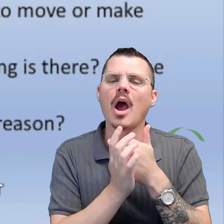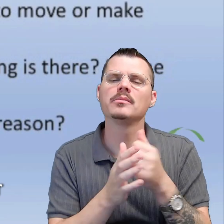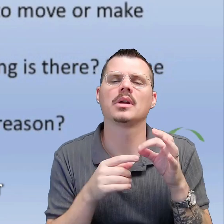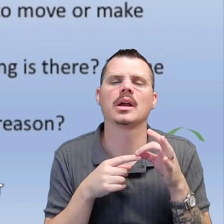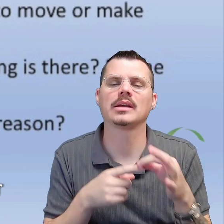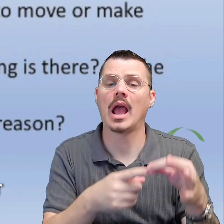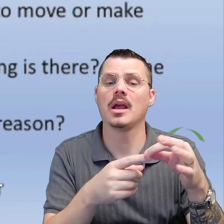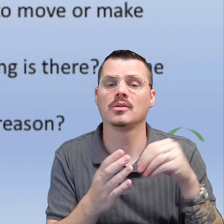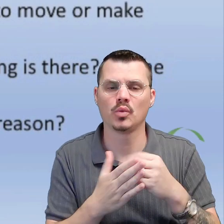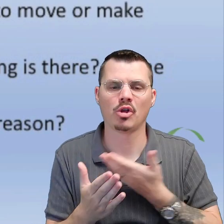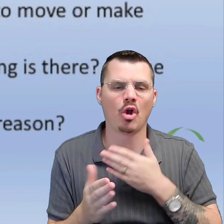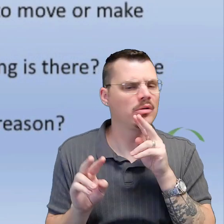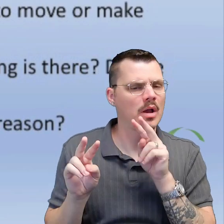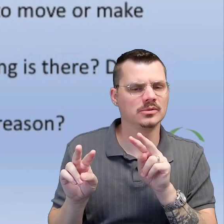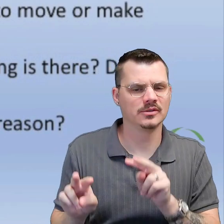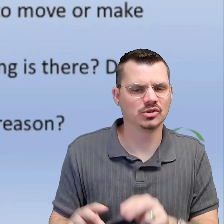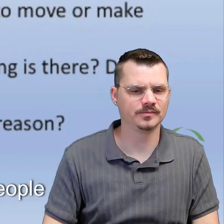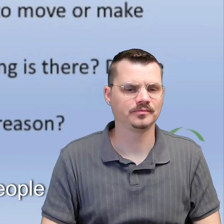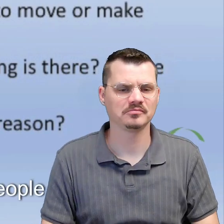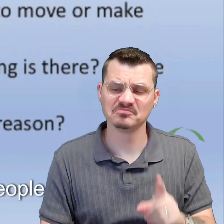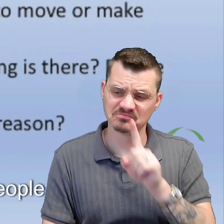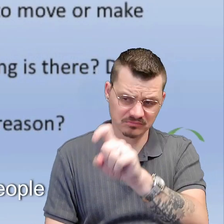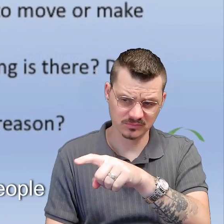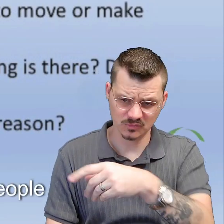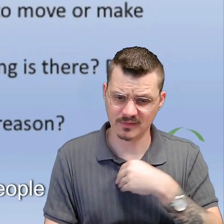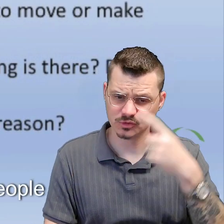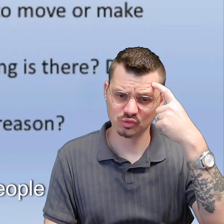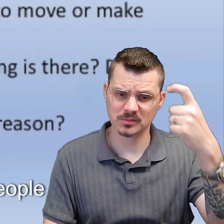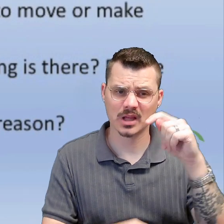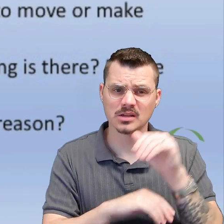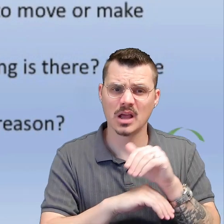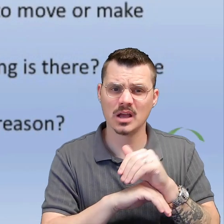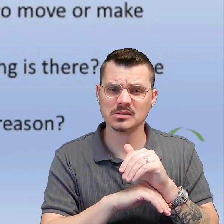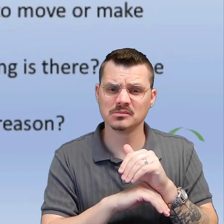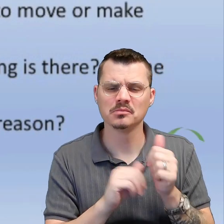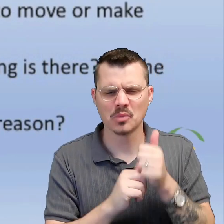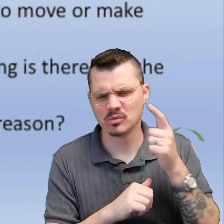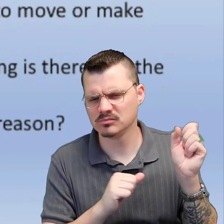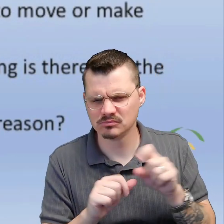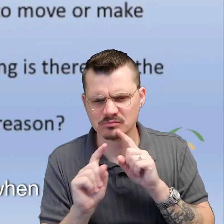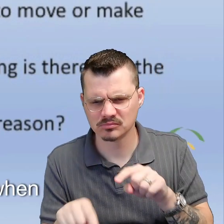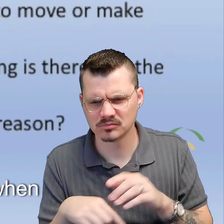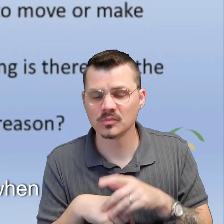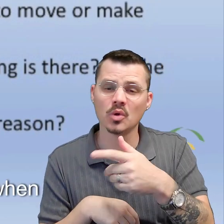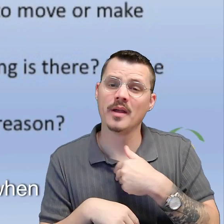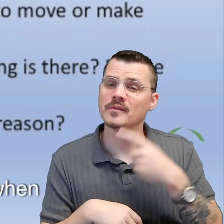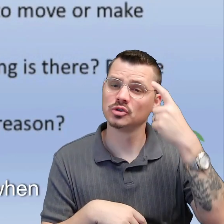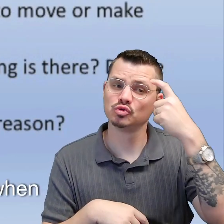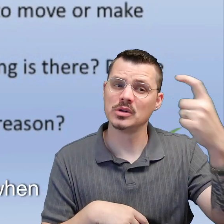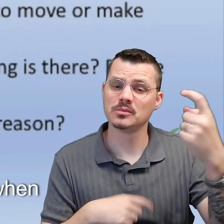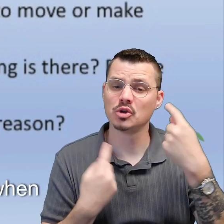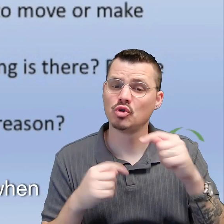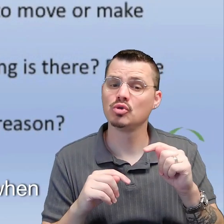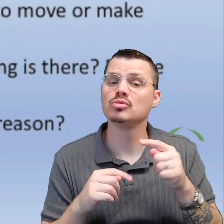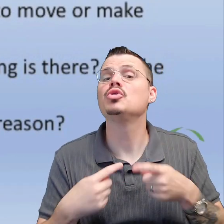help guide us in our observations. Do you have dreams at night? Most people know what that means. Do you have dreams during